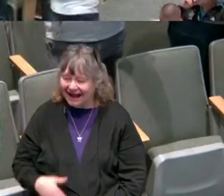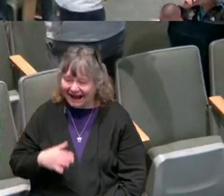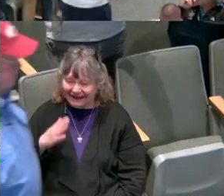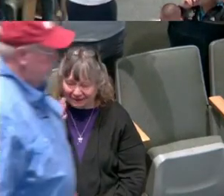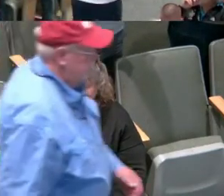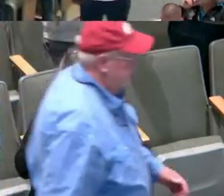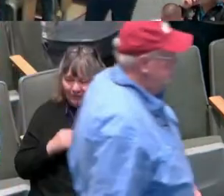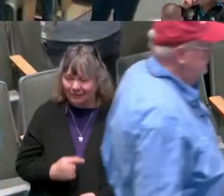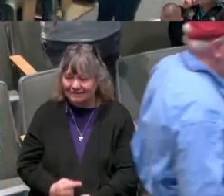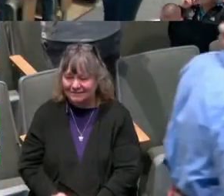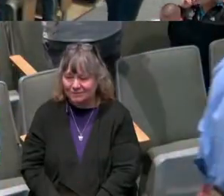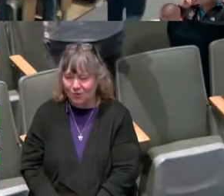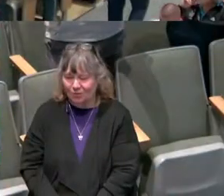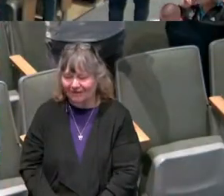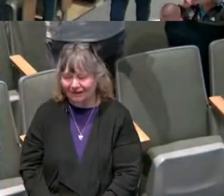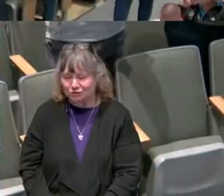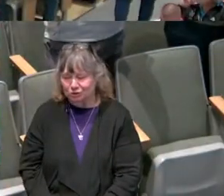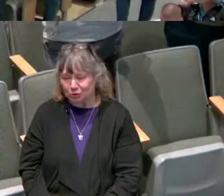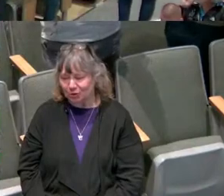oh